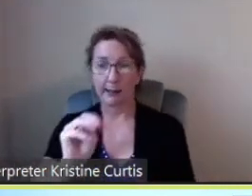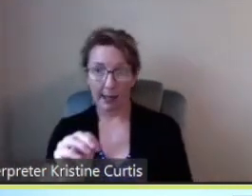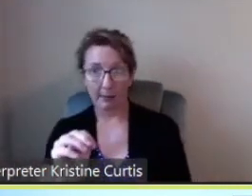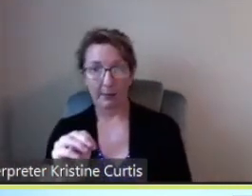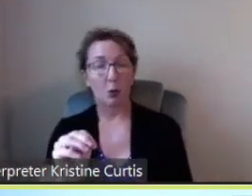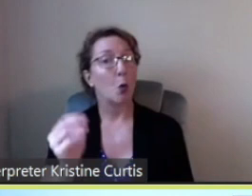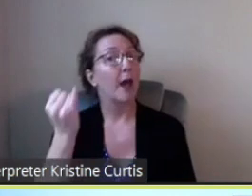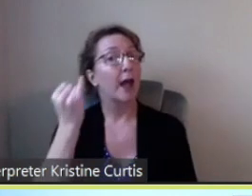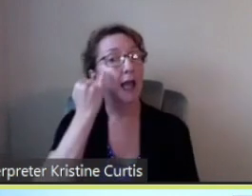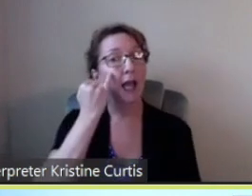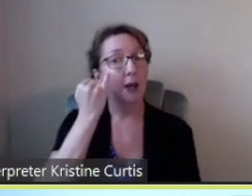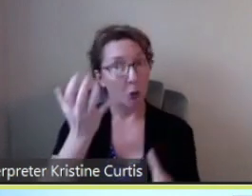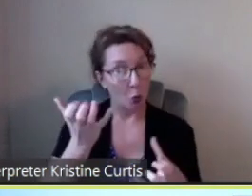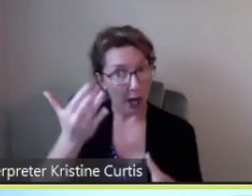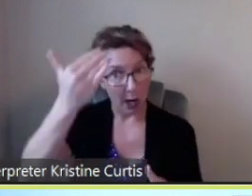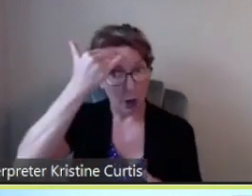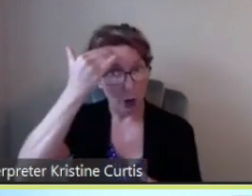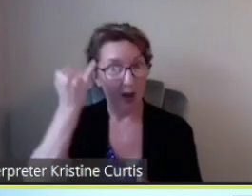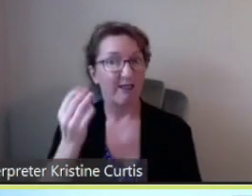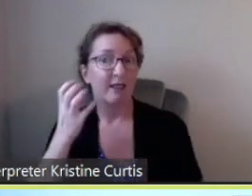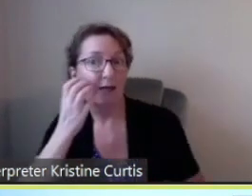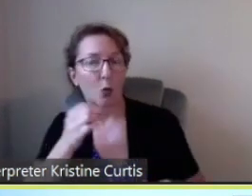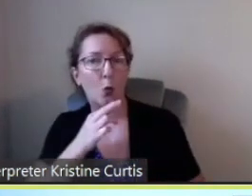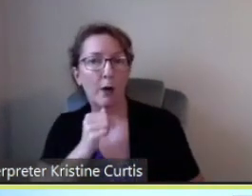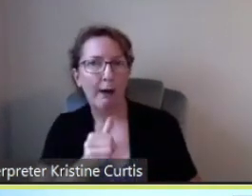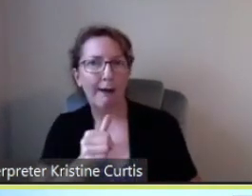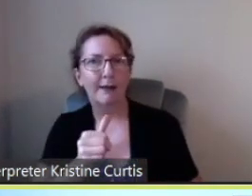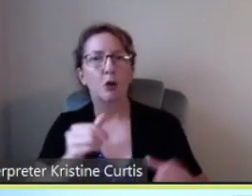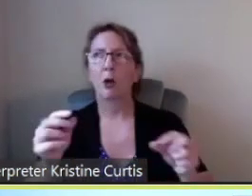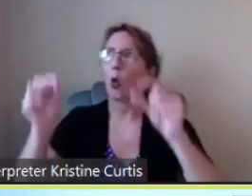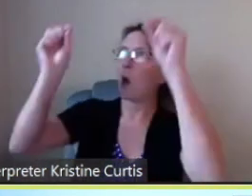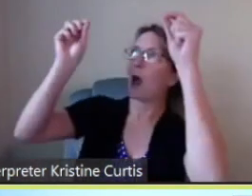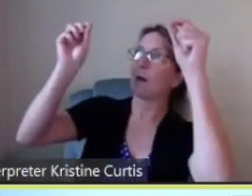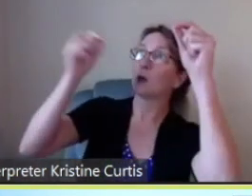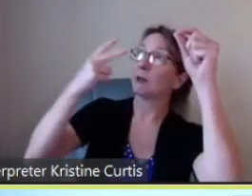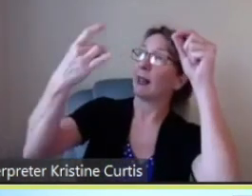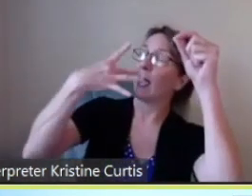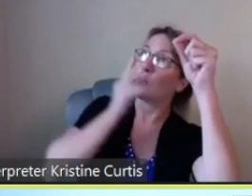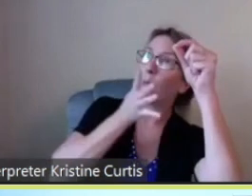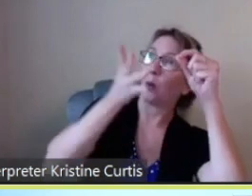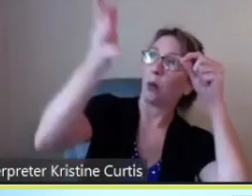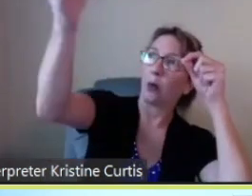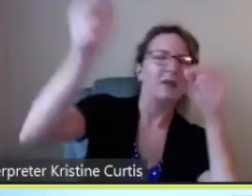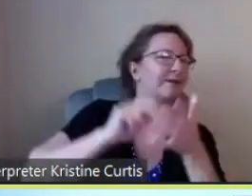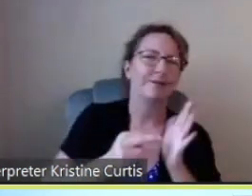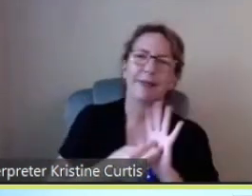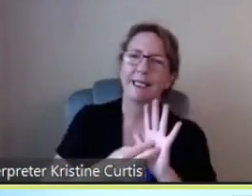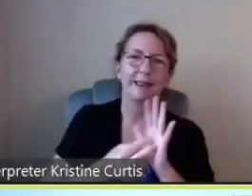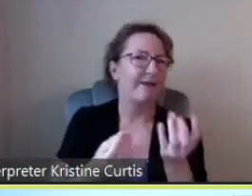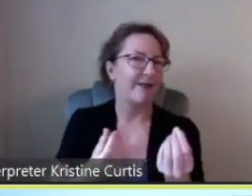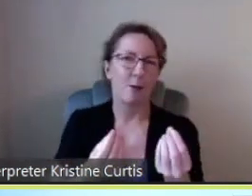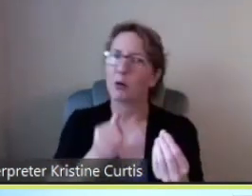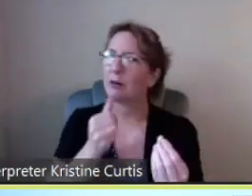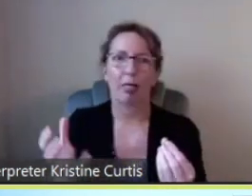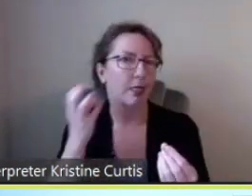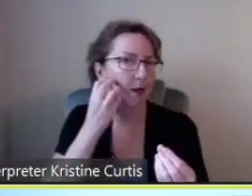is try to see whether we can see light through the fabrics. And if we can't see the light through, then it means that the fabric is not dense enough.